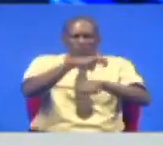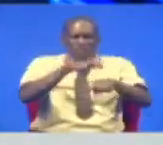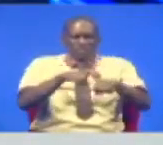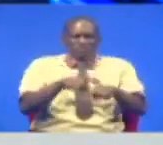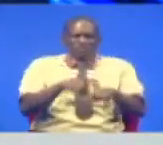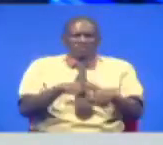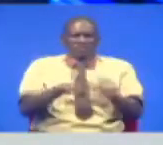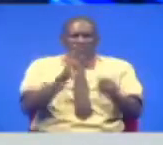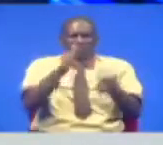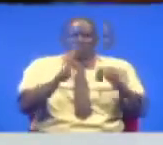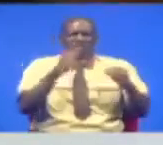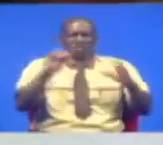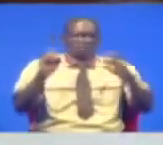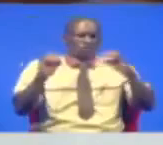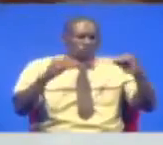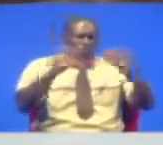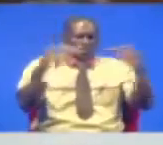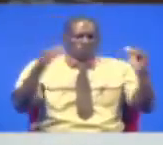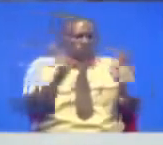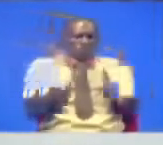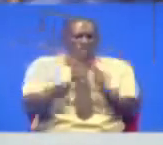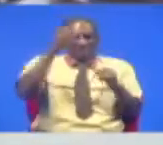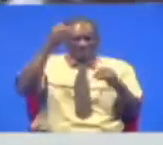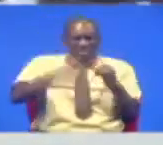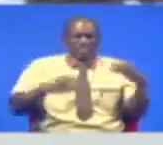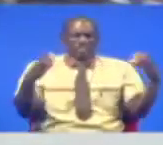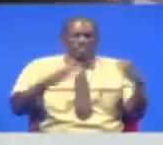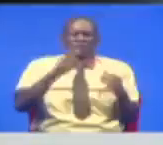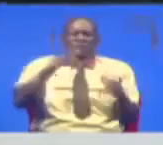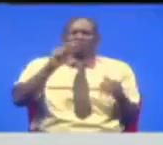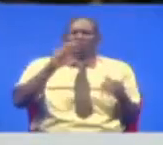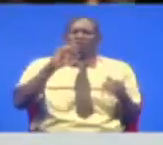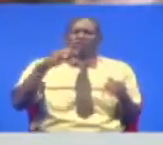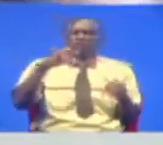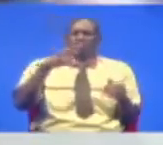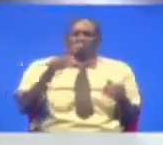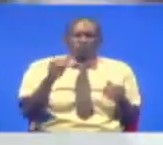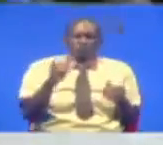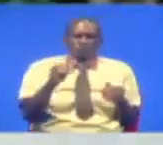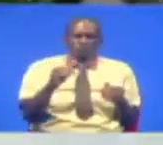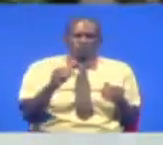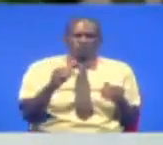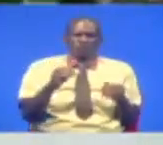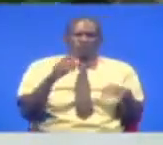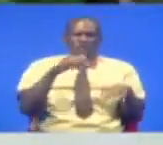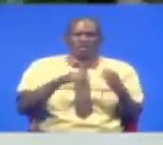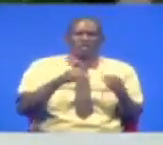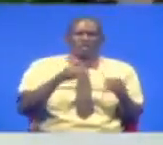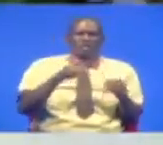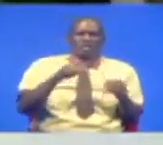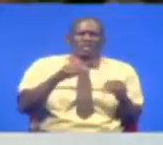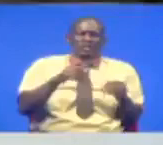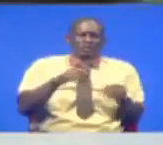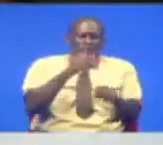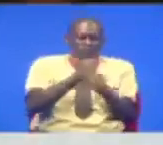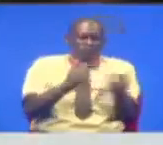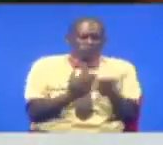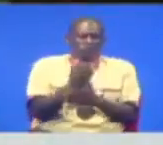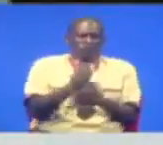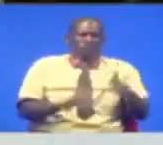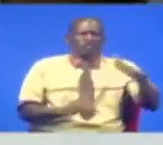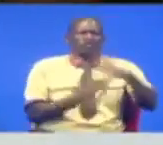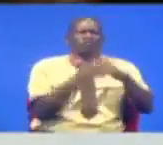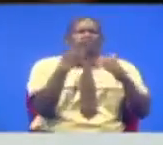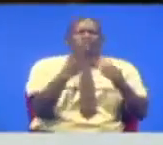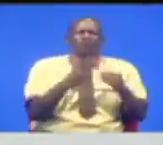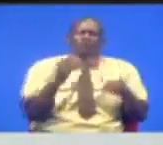A 0-0 stalemate with bottom team Togo at the Stade Maluzini in Moroni ensured the top two finish in Group G,